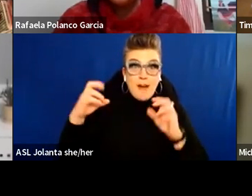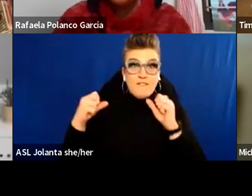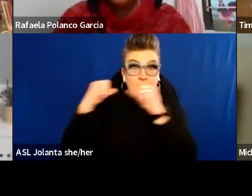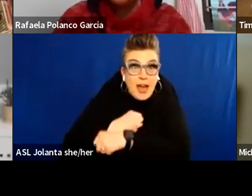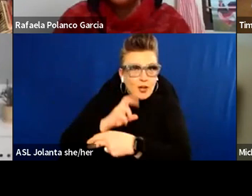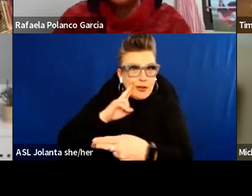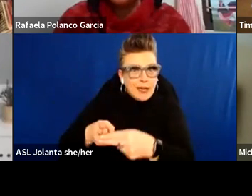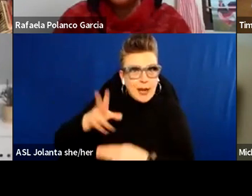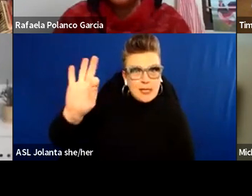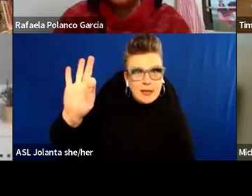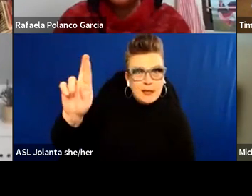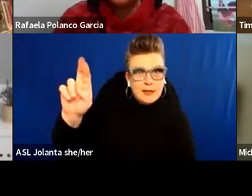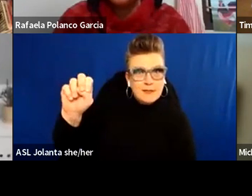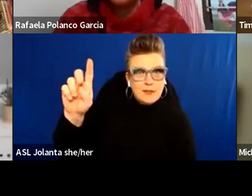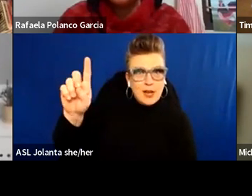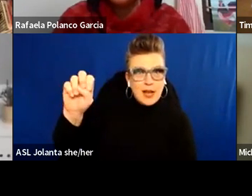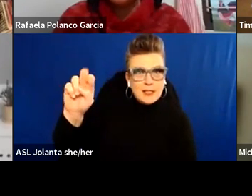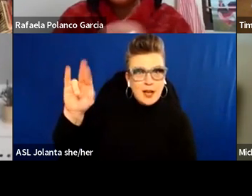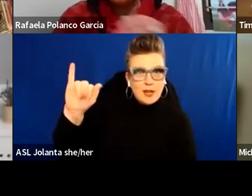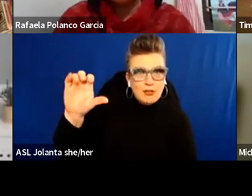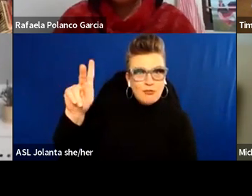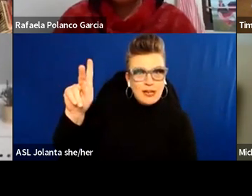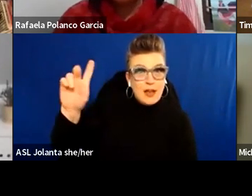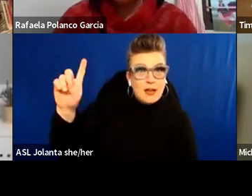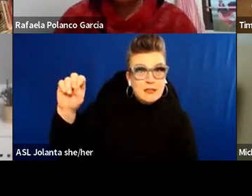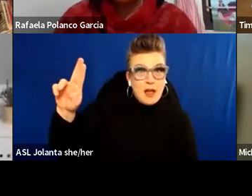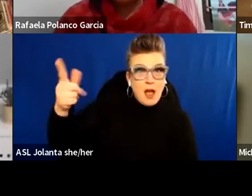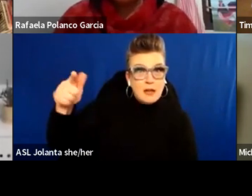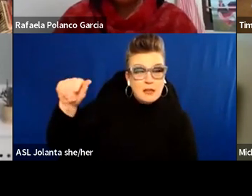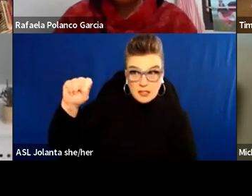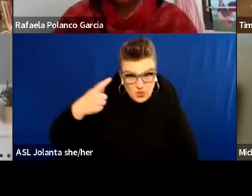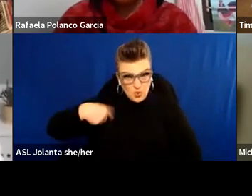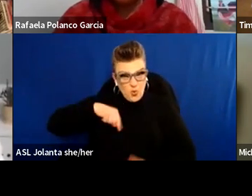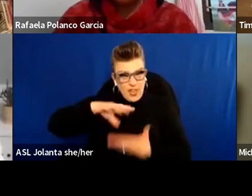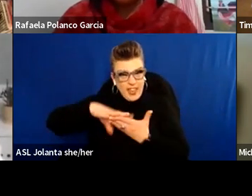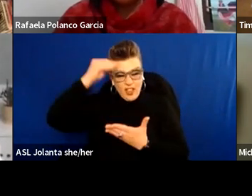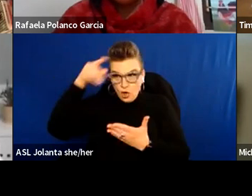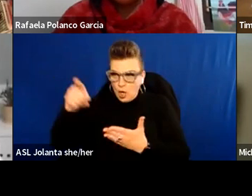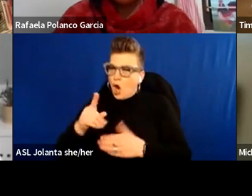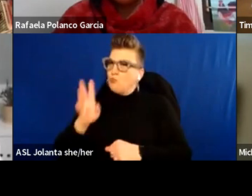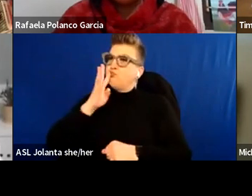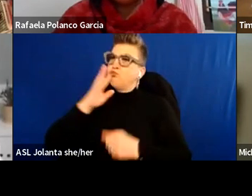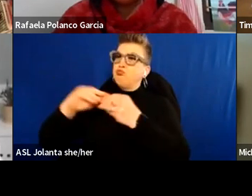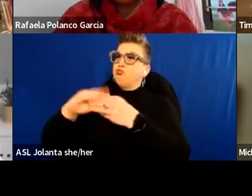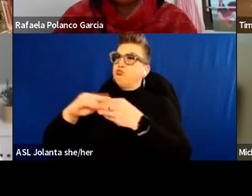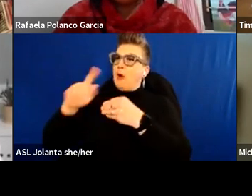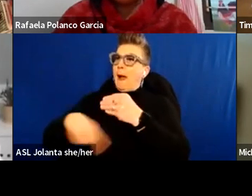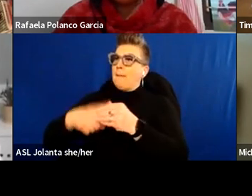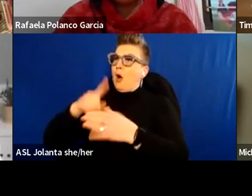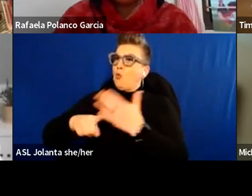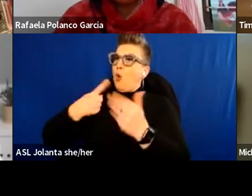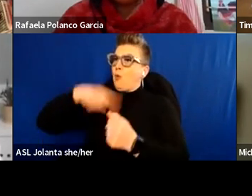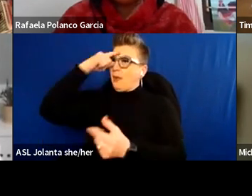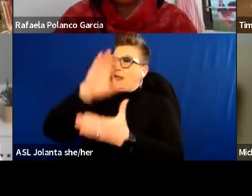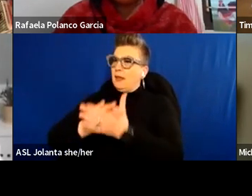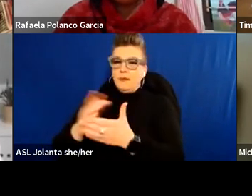learned we learned that frederick douglass spoke out for what he believed in and now we are doing that too i